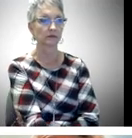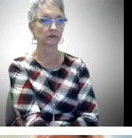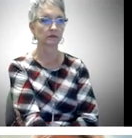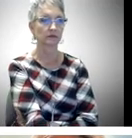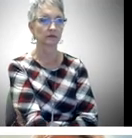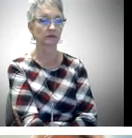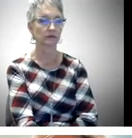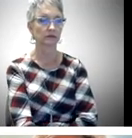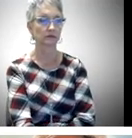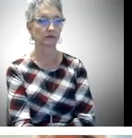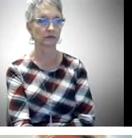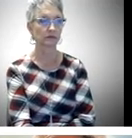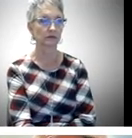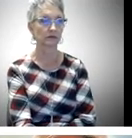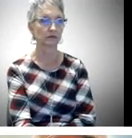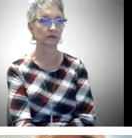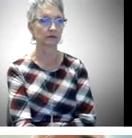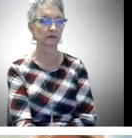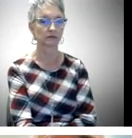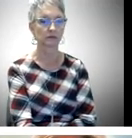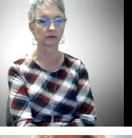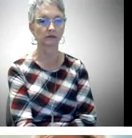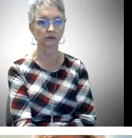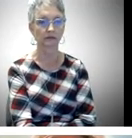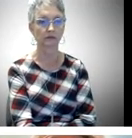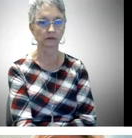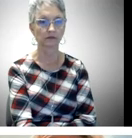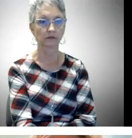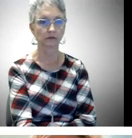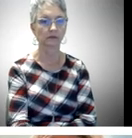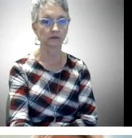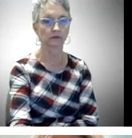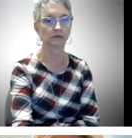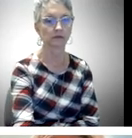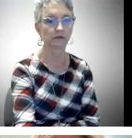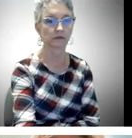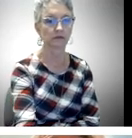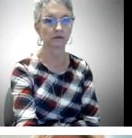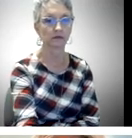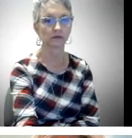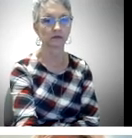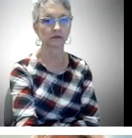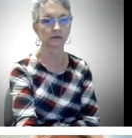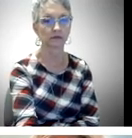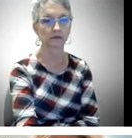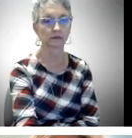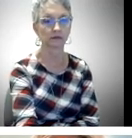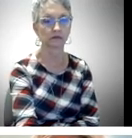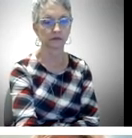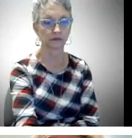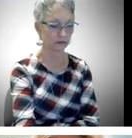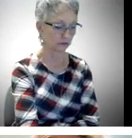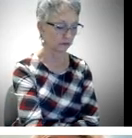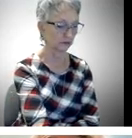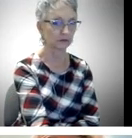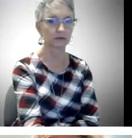even impact whether or not a person has the right to vote. And so the whole thing with guardianship is that the guardian makes all the decisions. Next